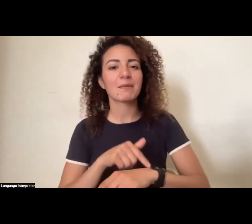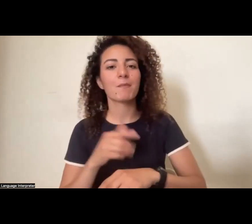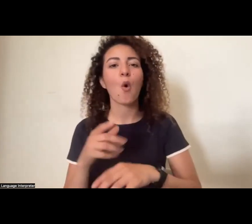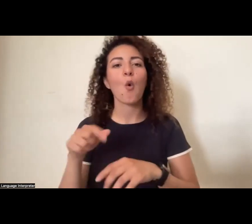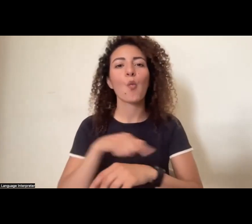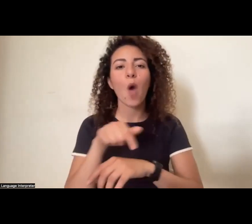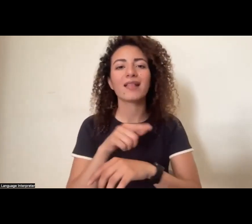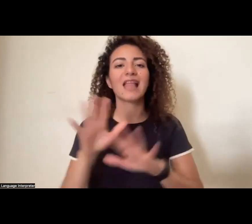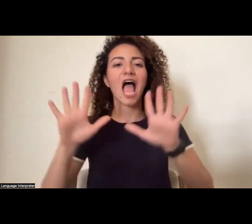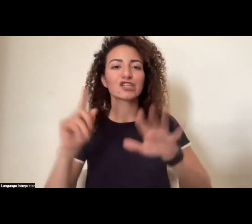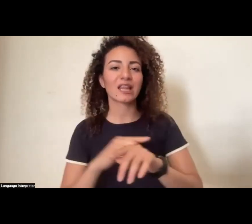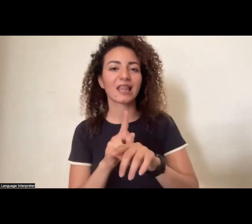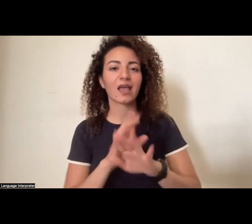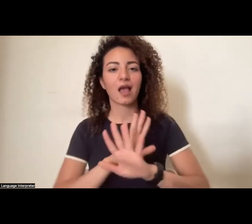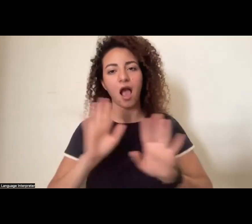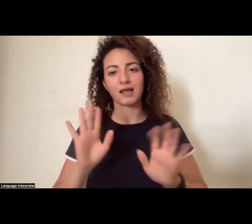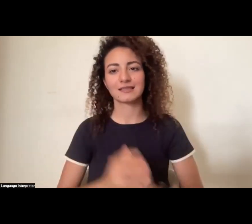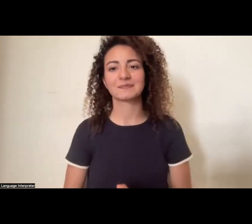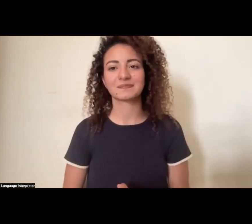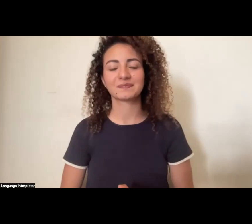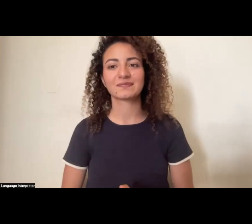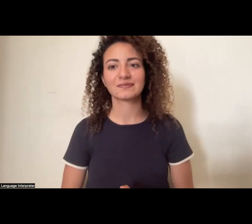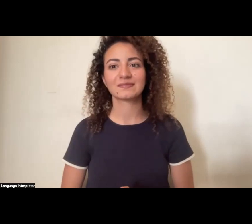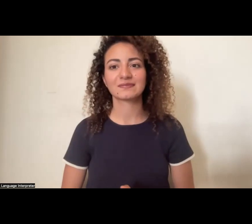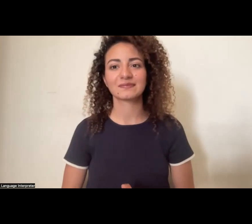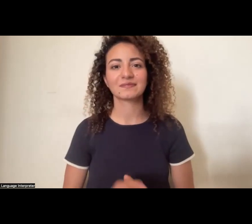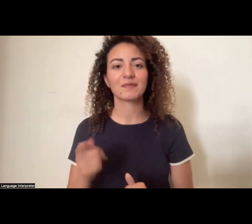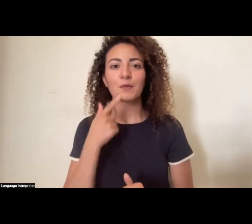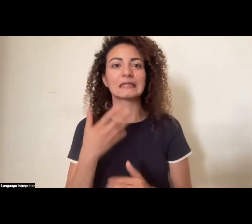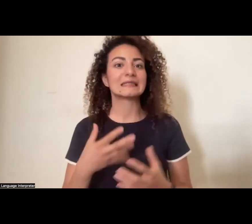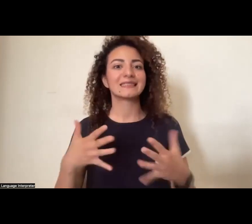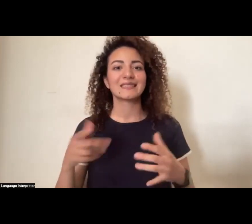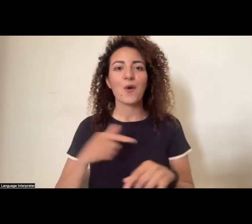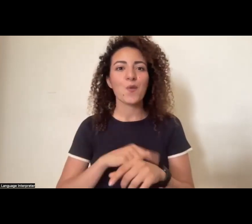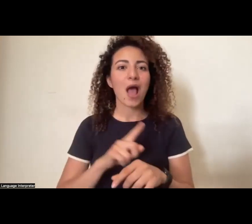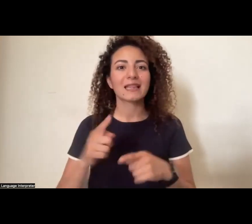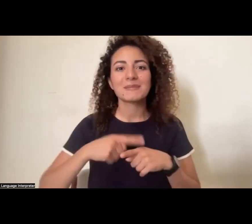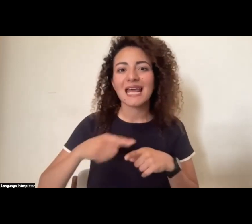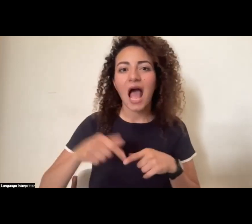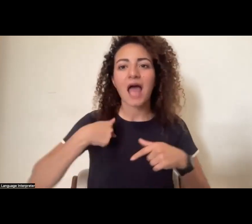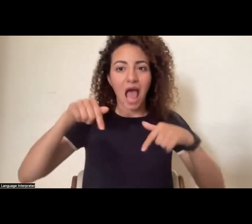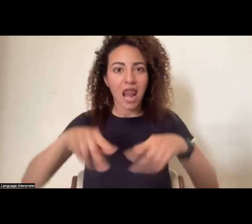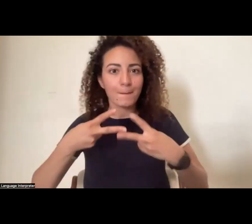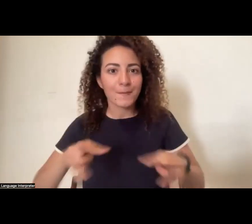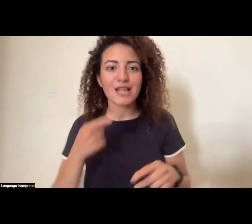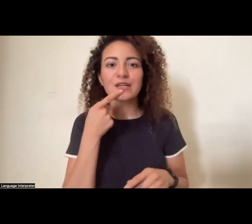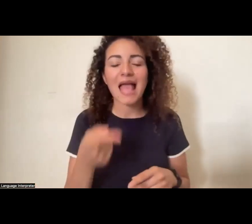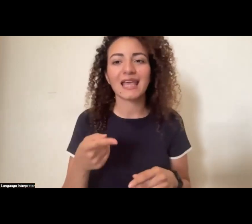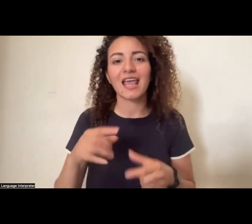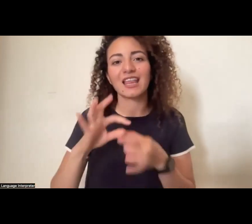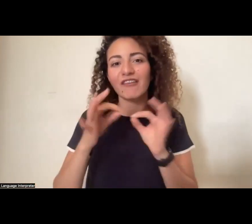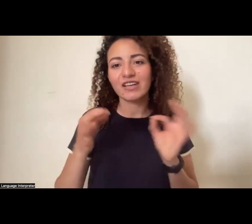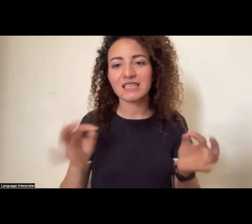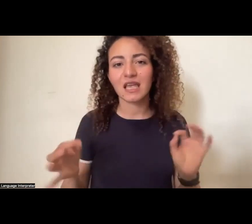minutes. Okay, this is too bad, because like it's just now that I'm starting to actually